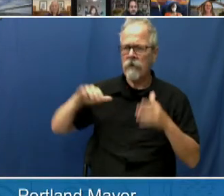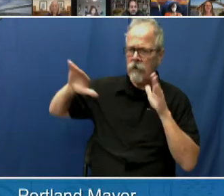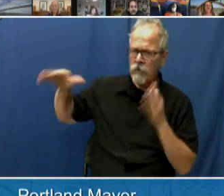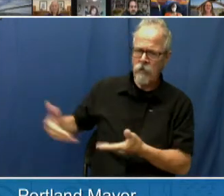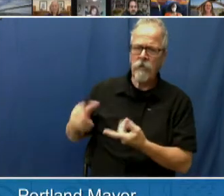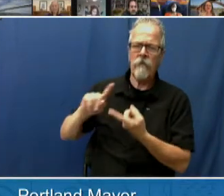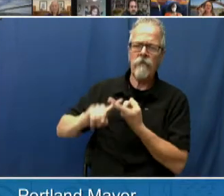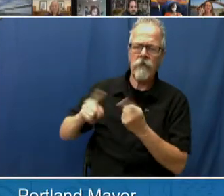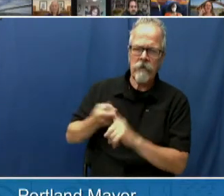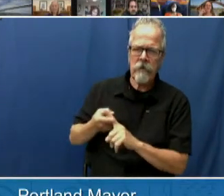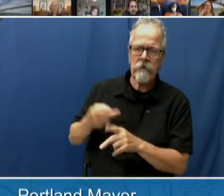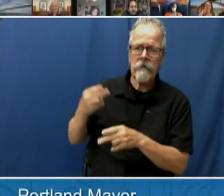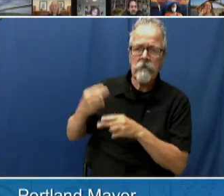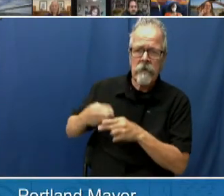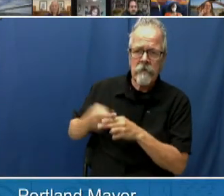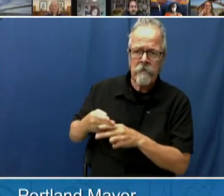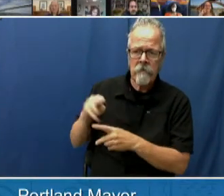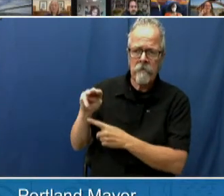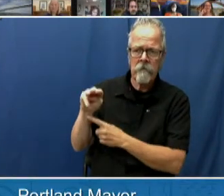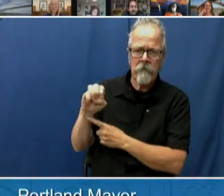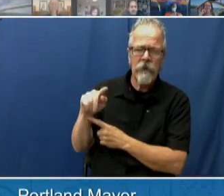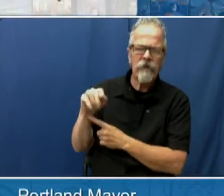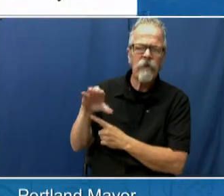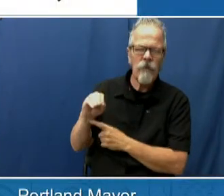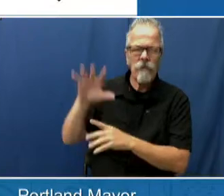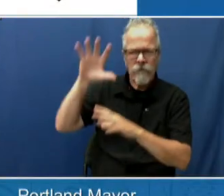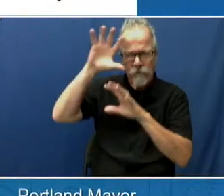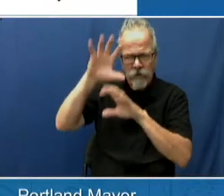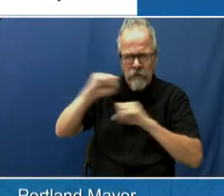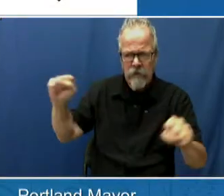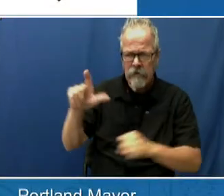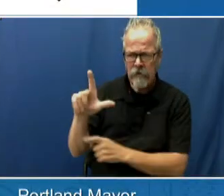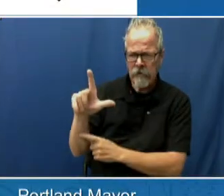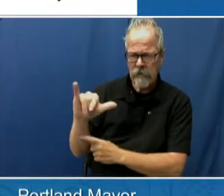Lynn Peterson. Good morning, Lynn.